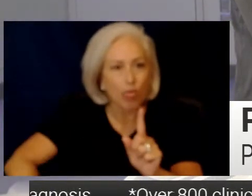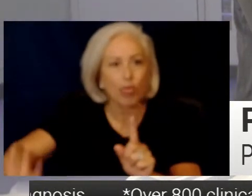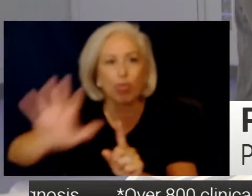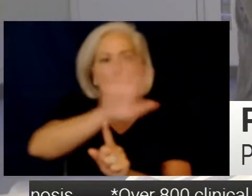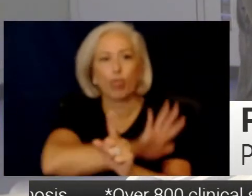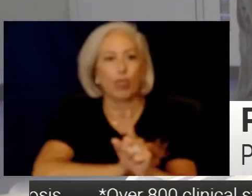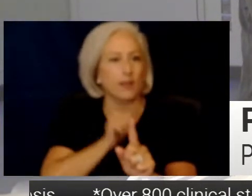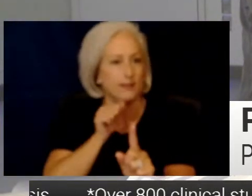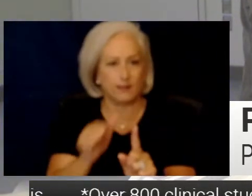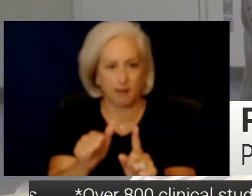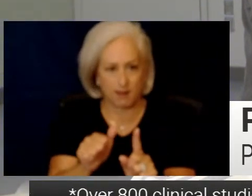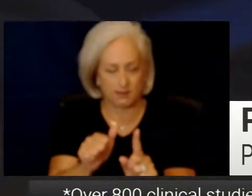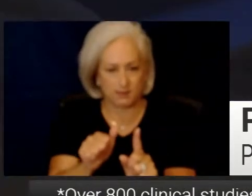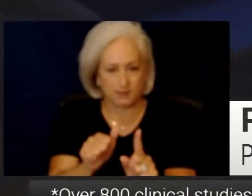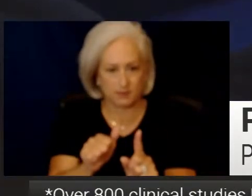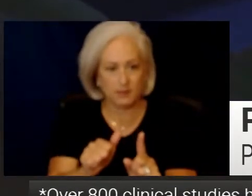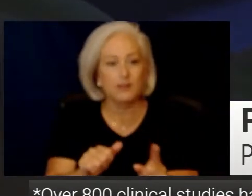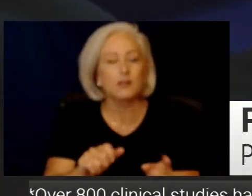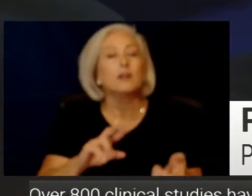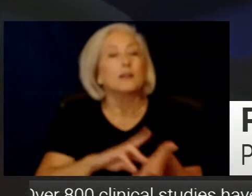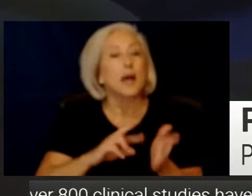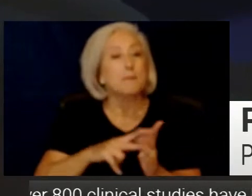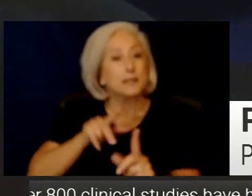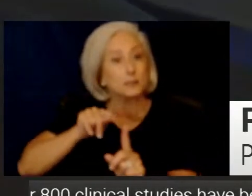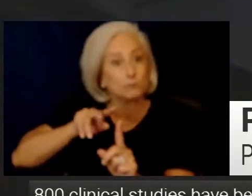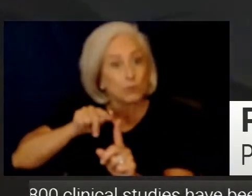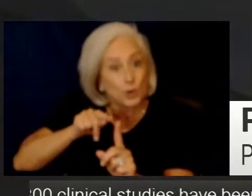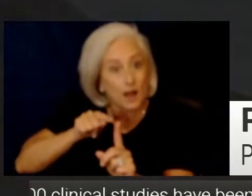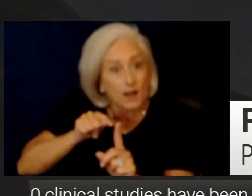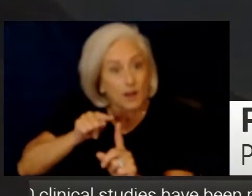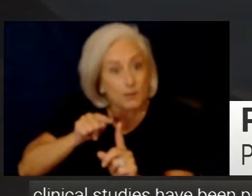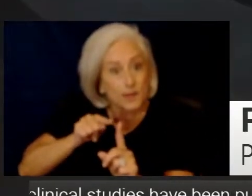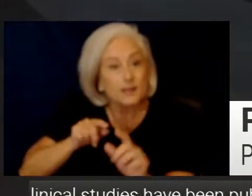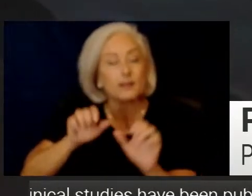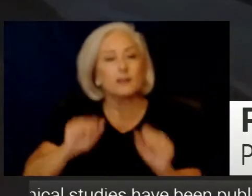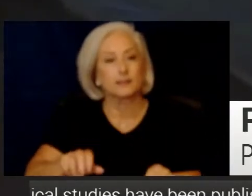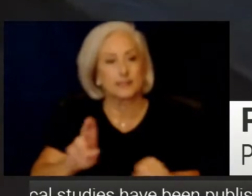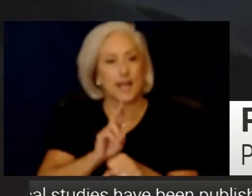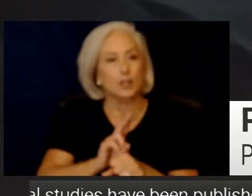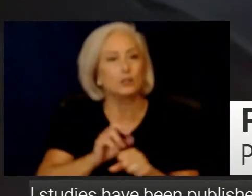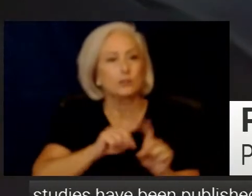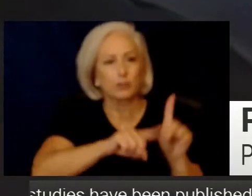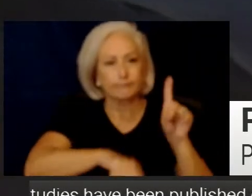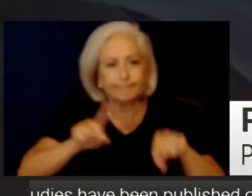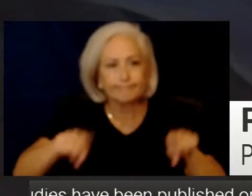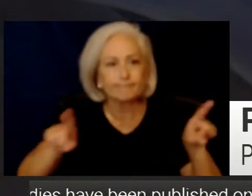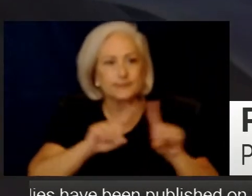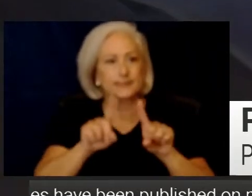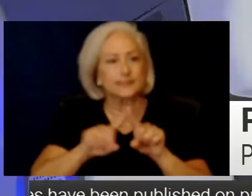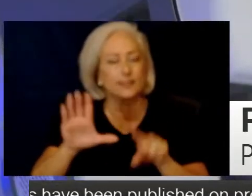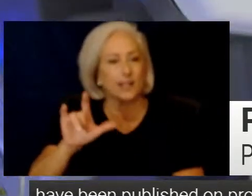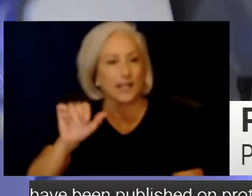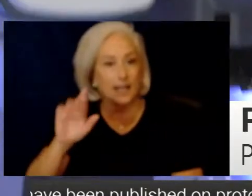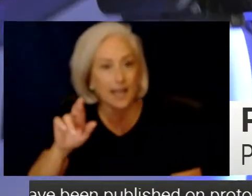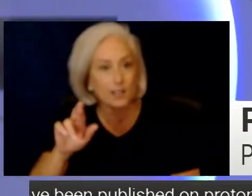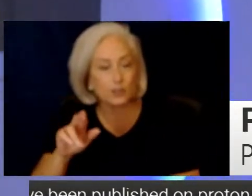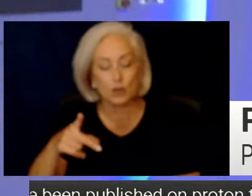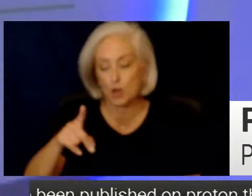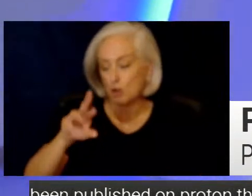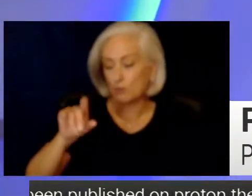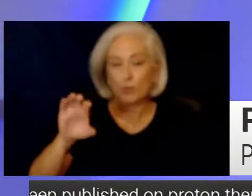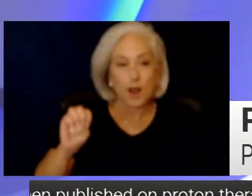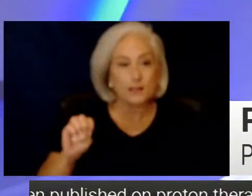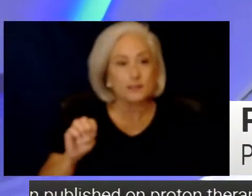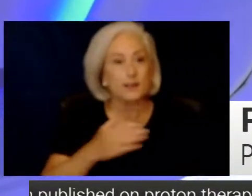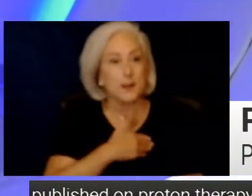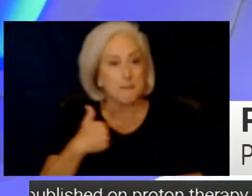spectrum of indications. We can use proton therapy for all sorts of cancers, from prostate to breast to brain tumors to